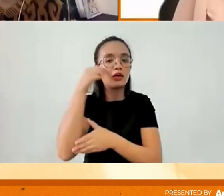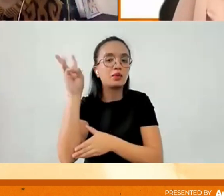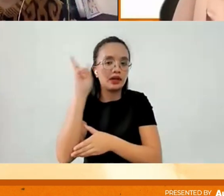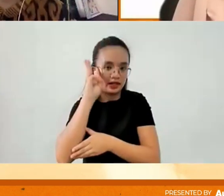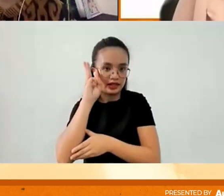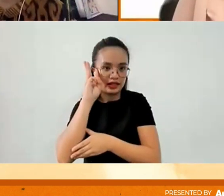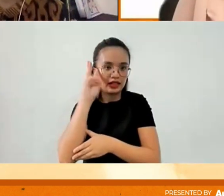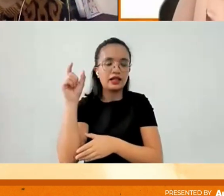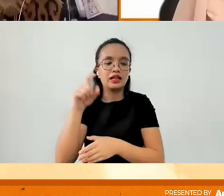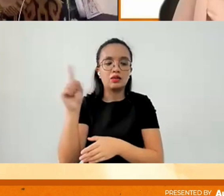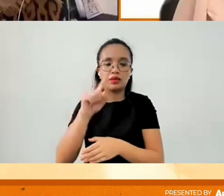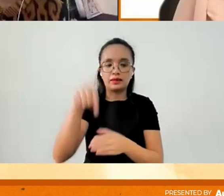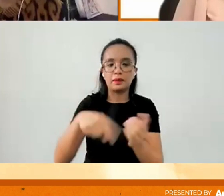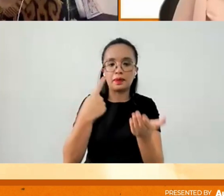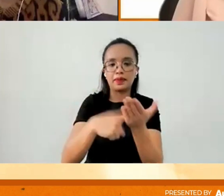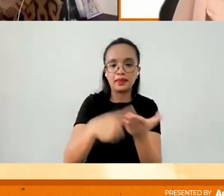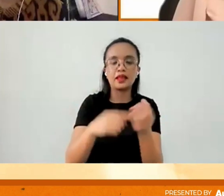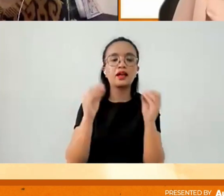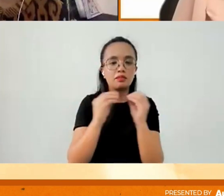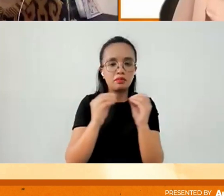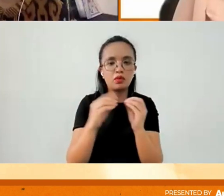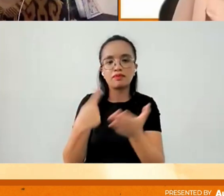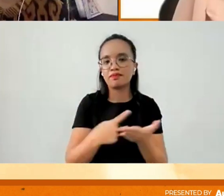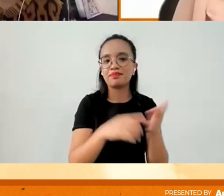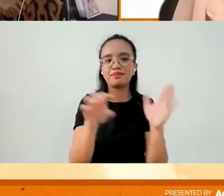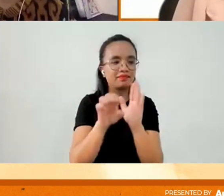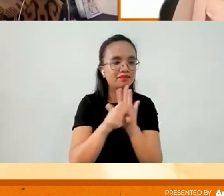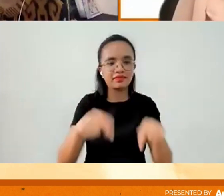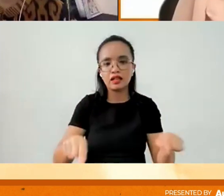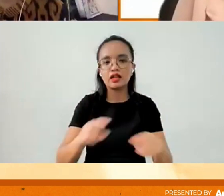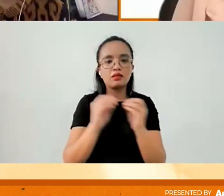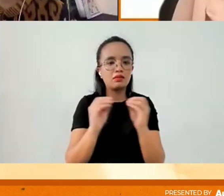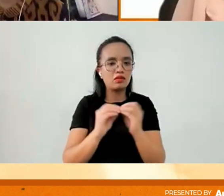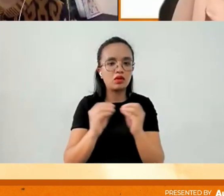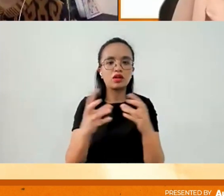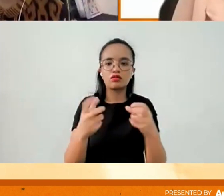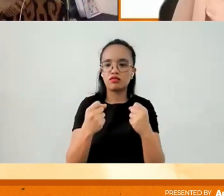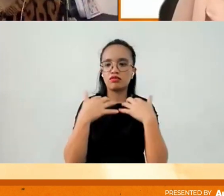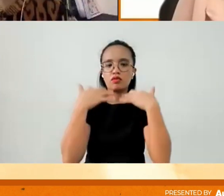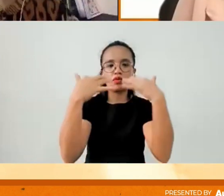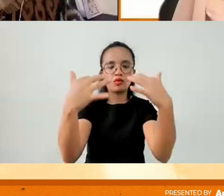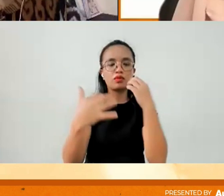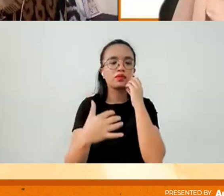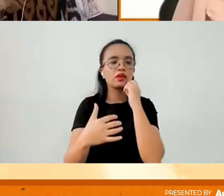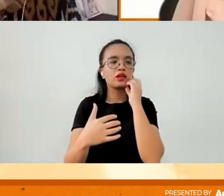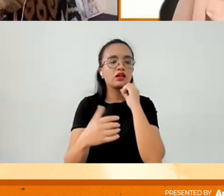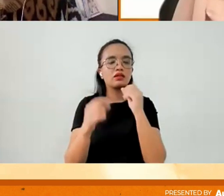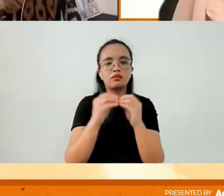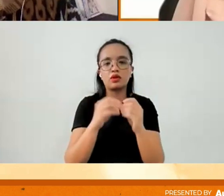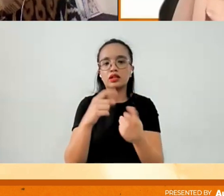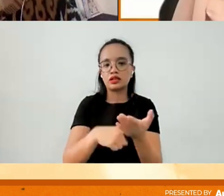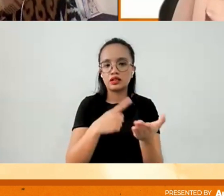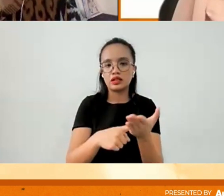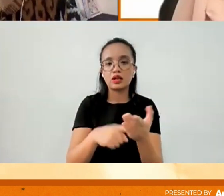to discuss. Have more conversations like this. Have more forum, and have more talking about it, so